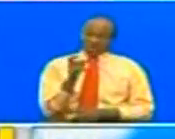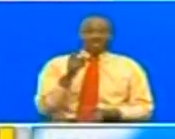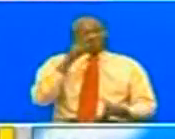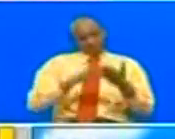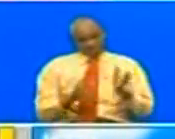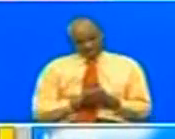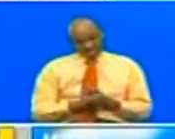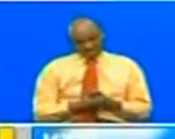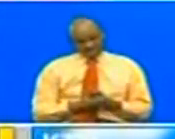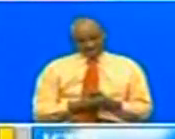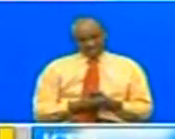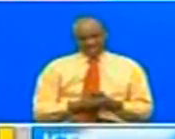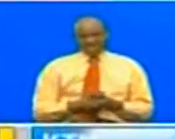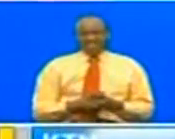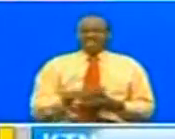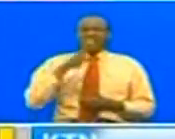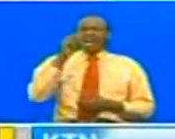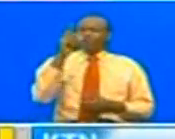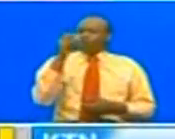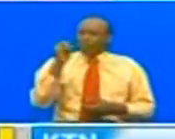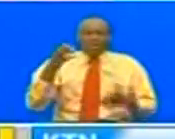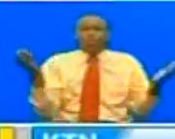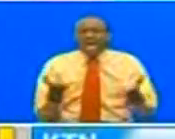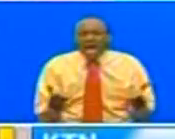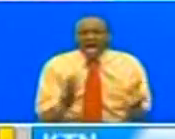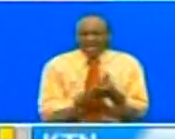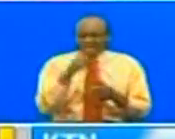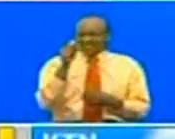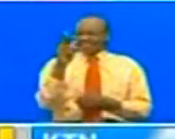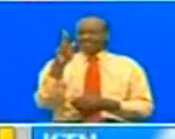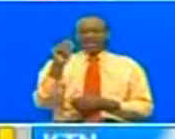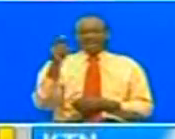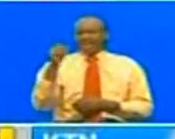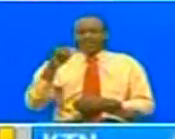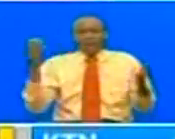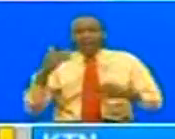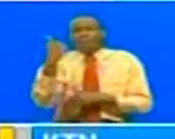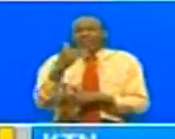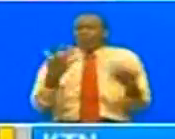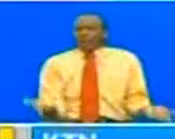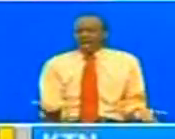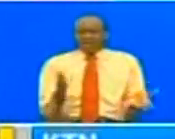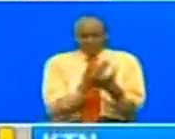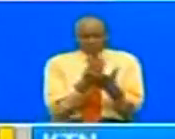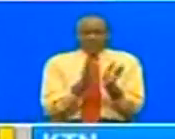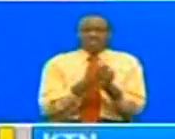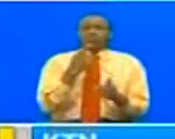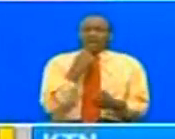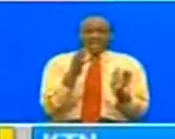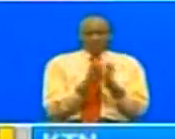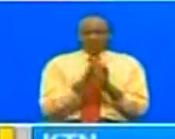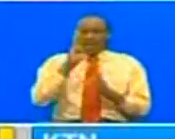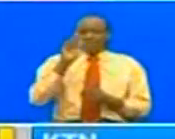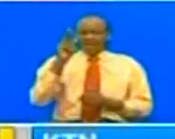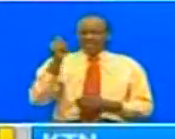is, so where is Nadome and where is Kasarani? That's right. The border area between Turkana and Baringo has